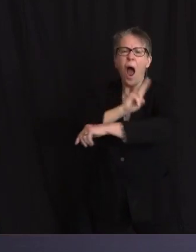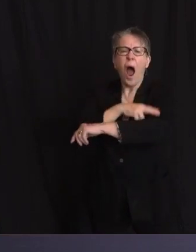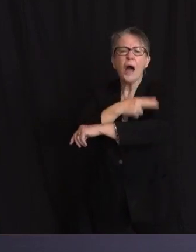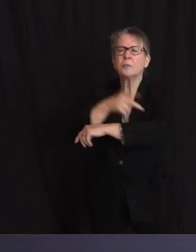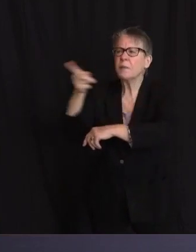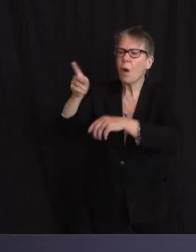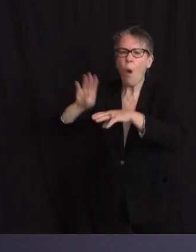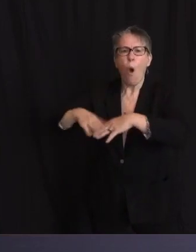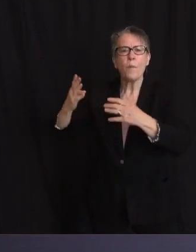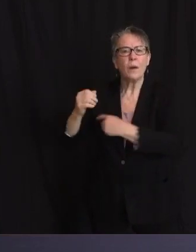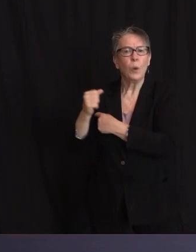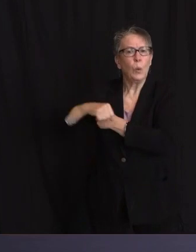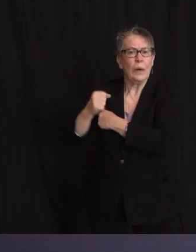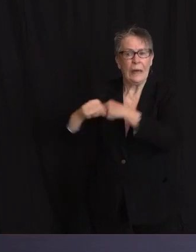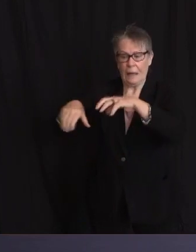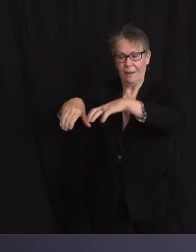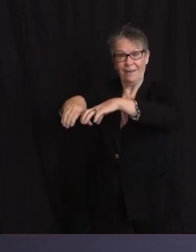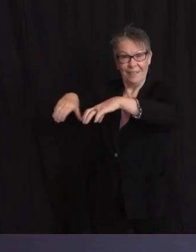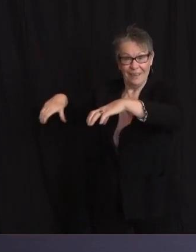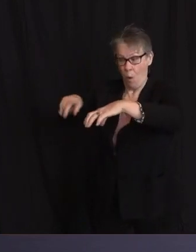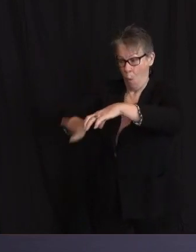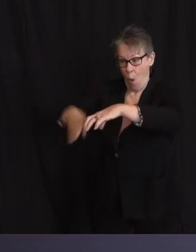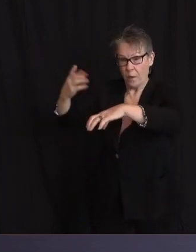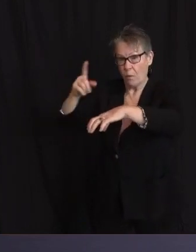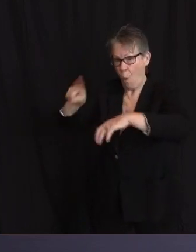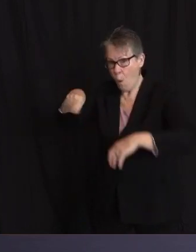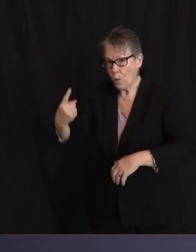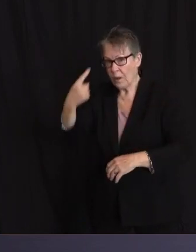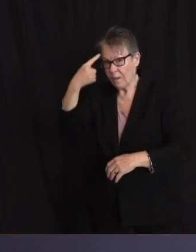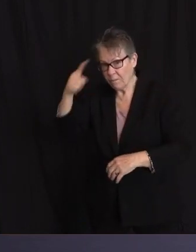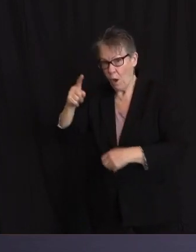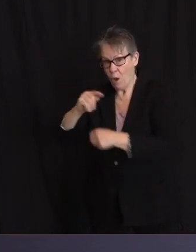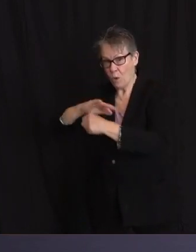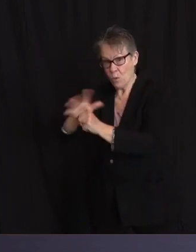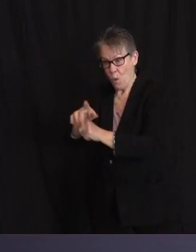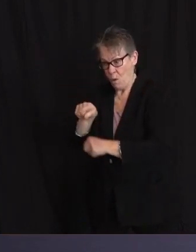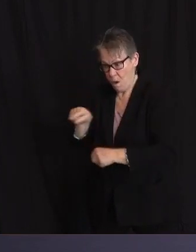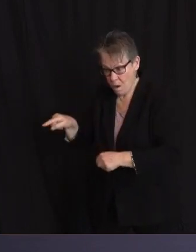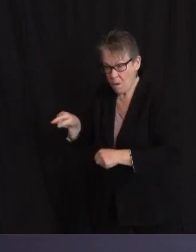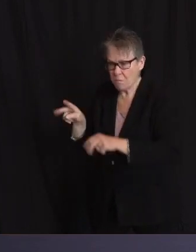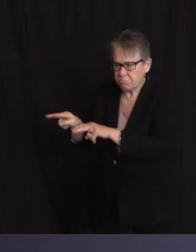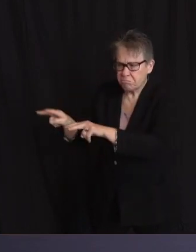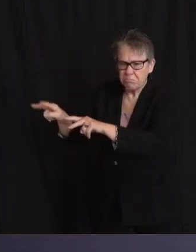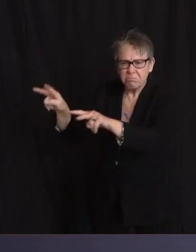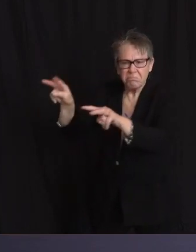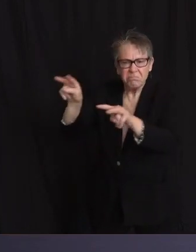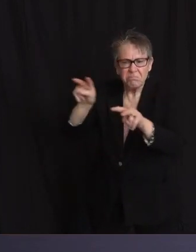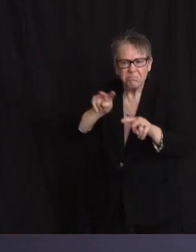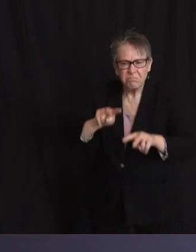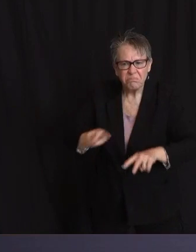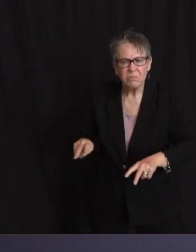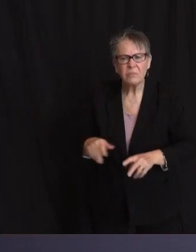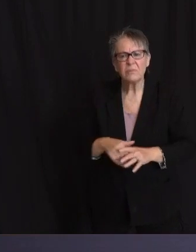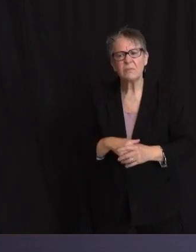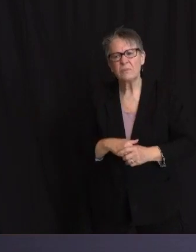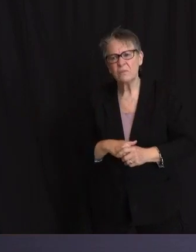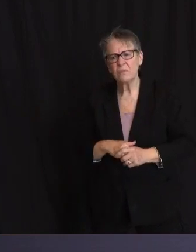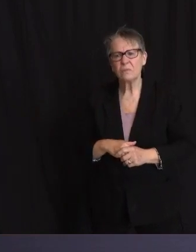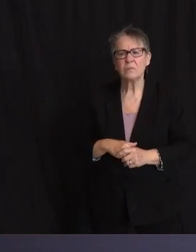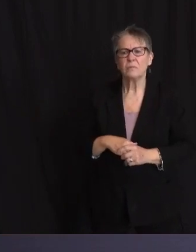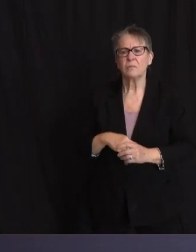days. We're going to be a little bit later than normal, 3 p.m. tomorrow and 3 p.m. on Wednesday, but if that changes, Mahan will come back to